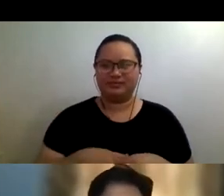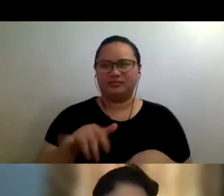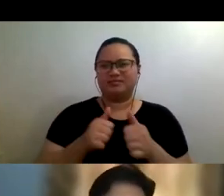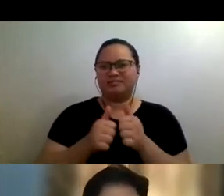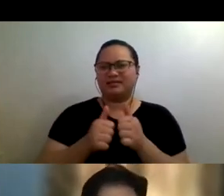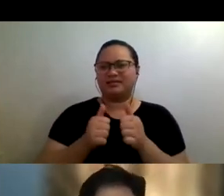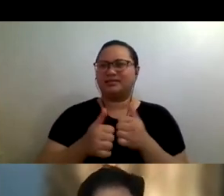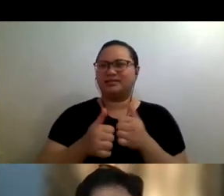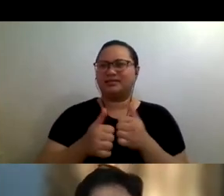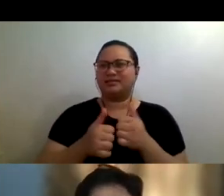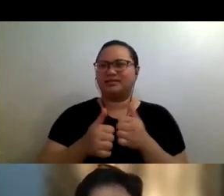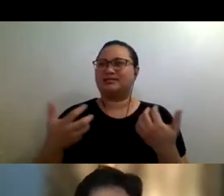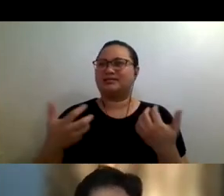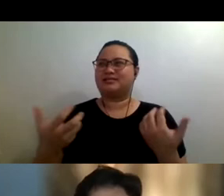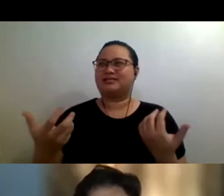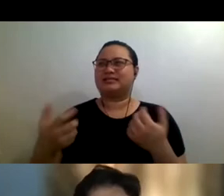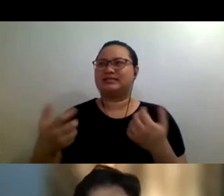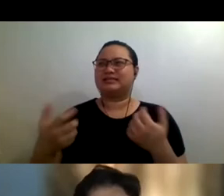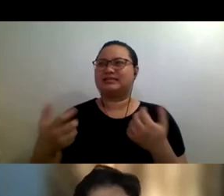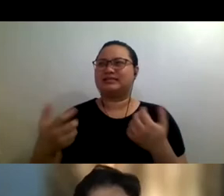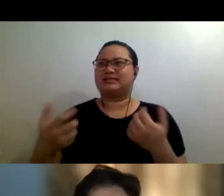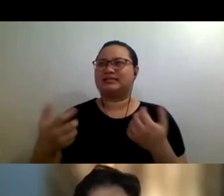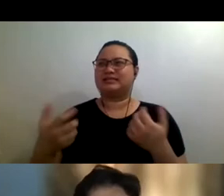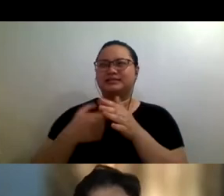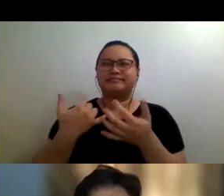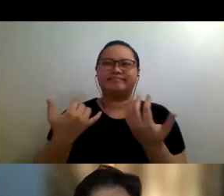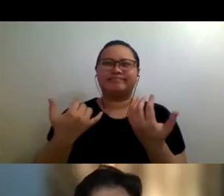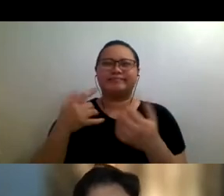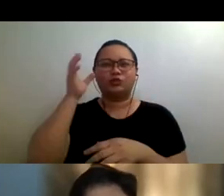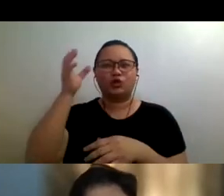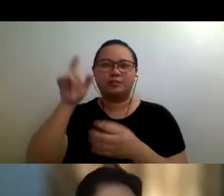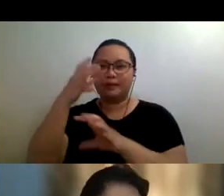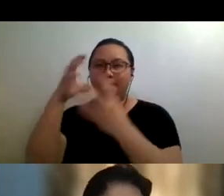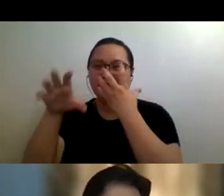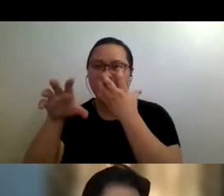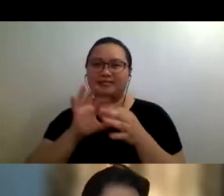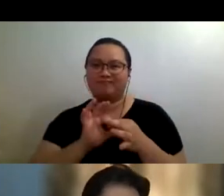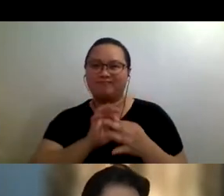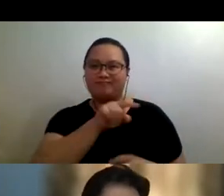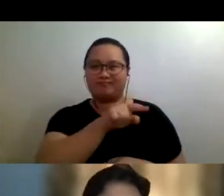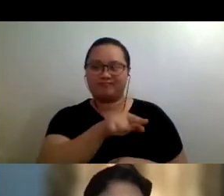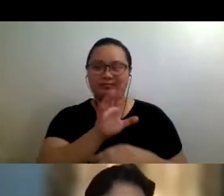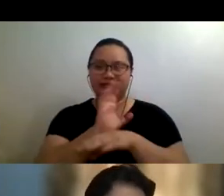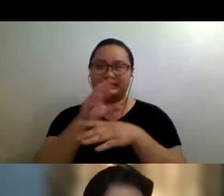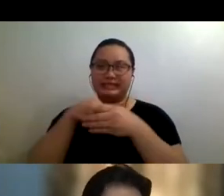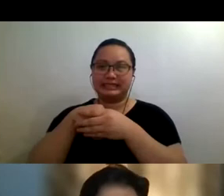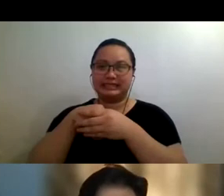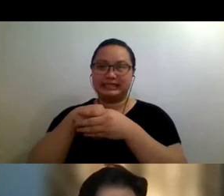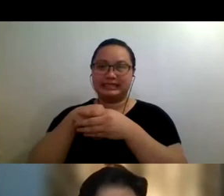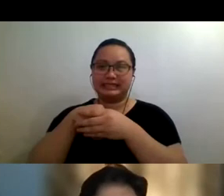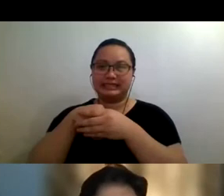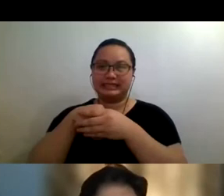me of the movie Inside Out. Paano? How so? So for the uninitiated, the movie